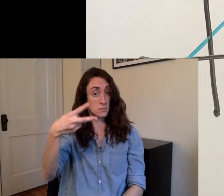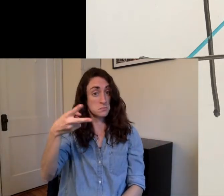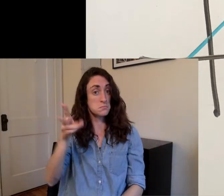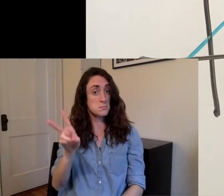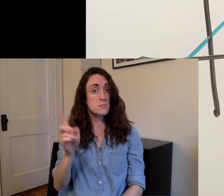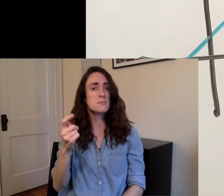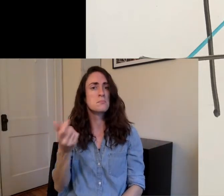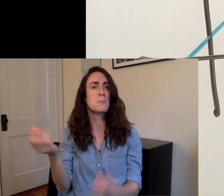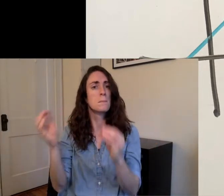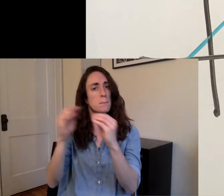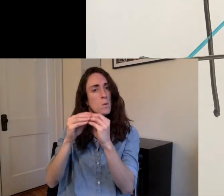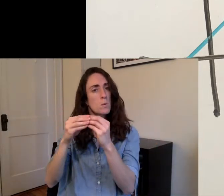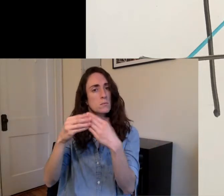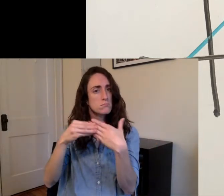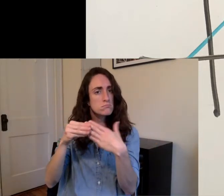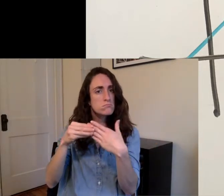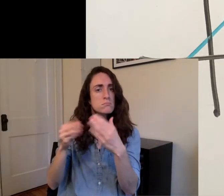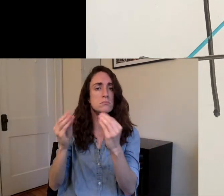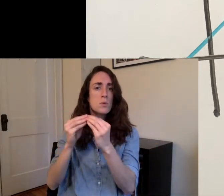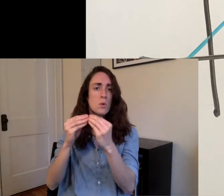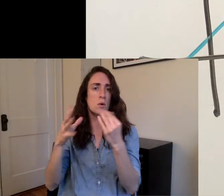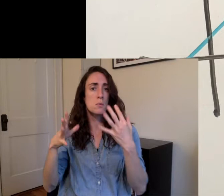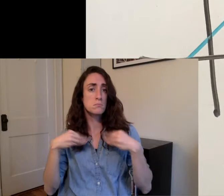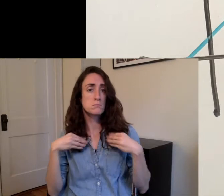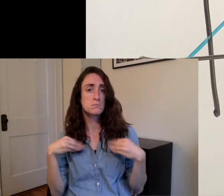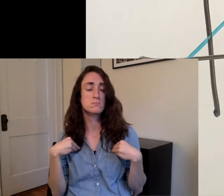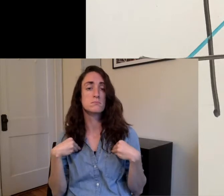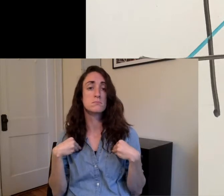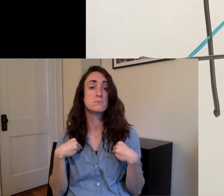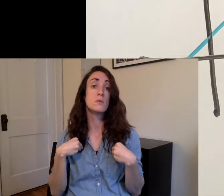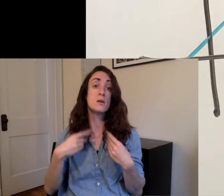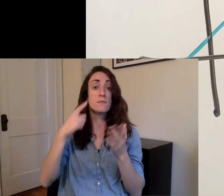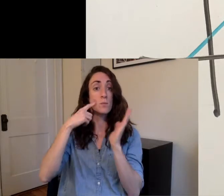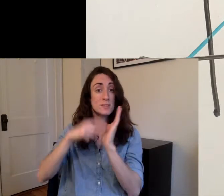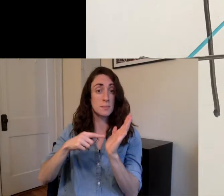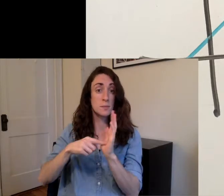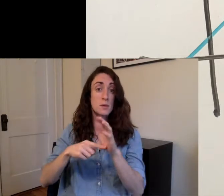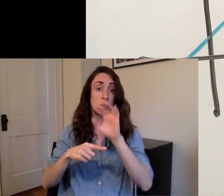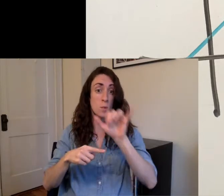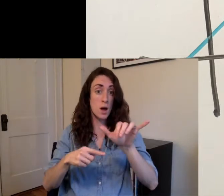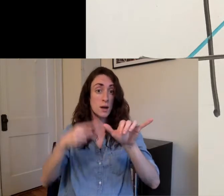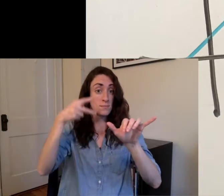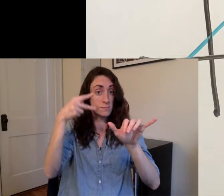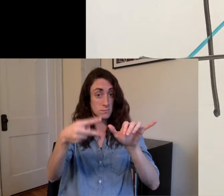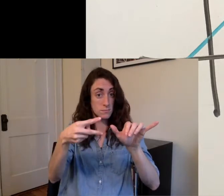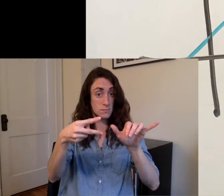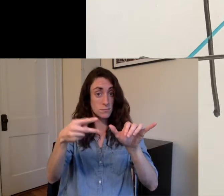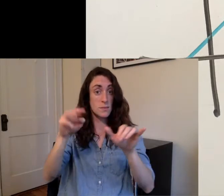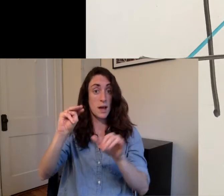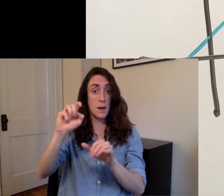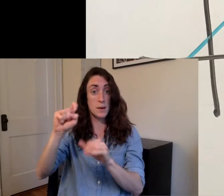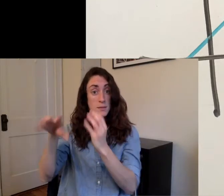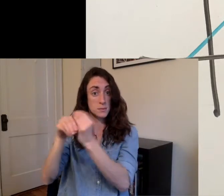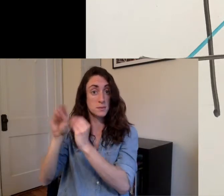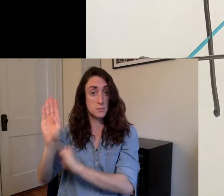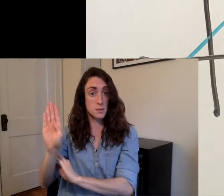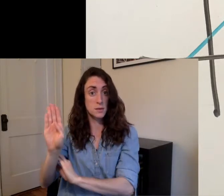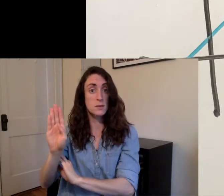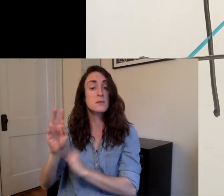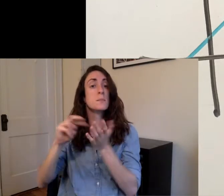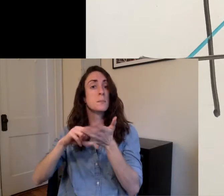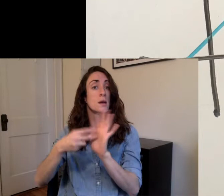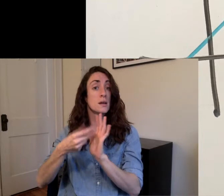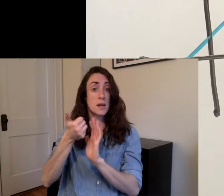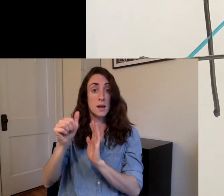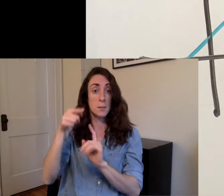the equation. An inequality, on the other hand, is a little bit more flexible, a little bit more accepting. So if we've got this example, y